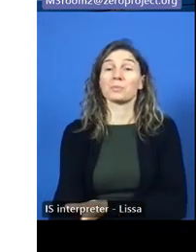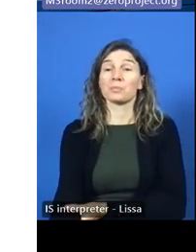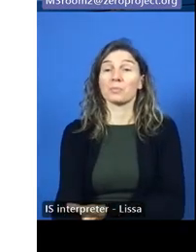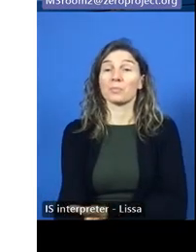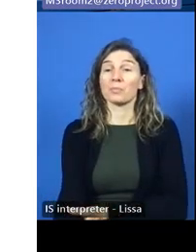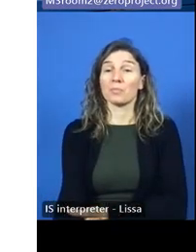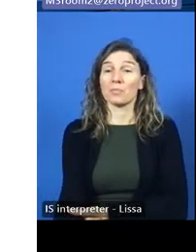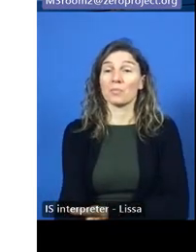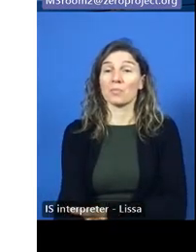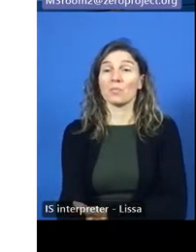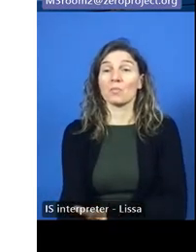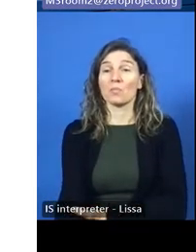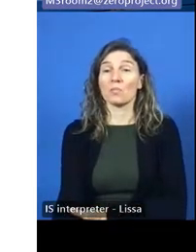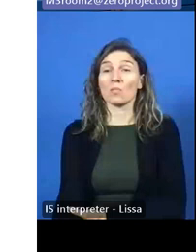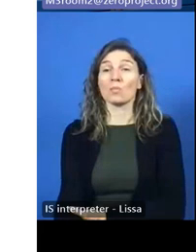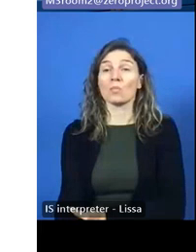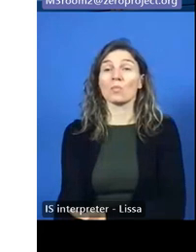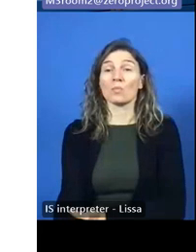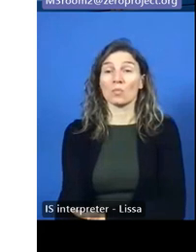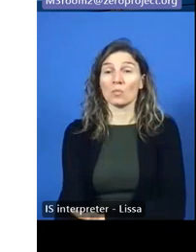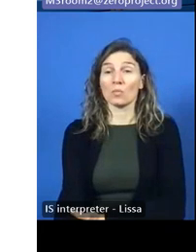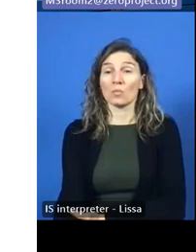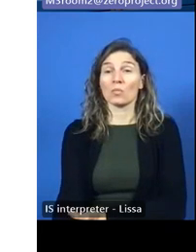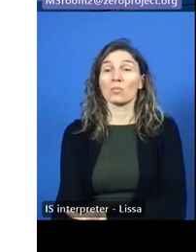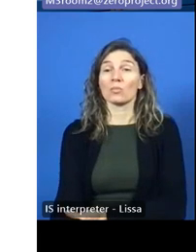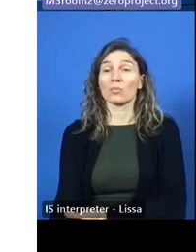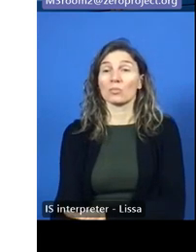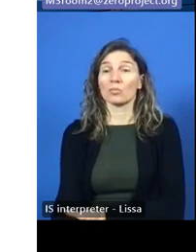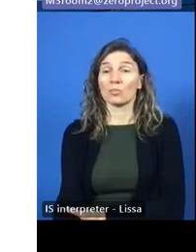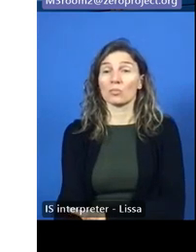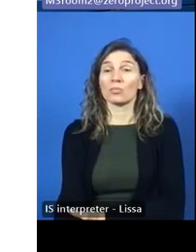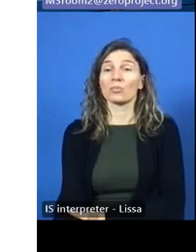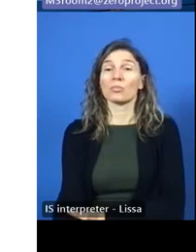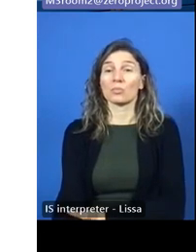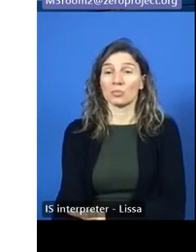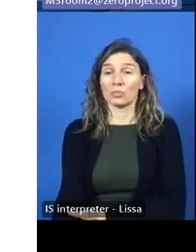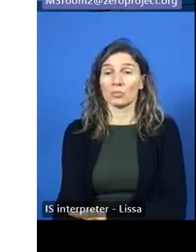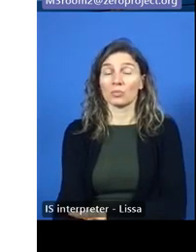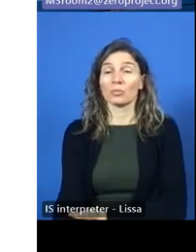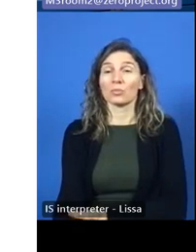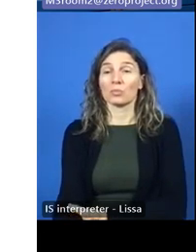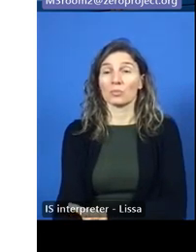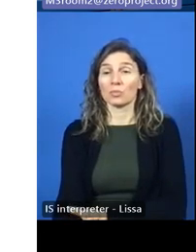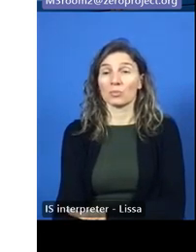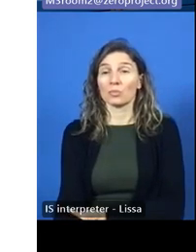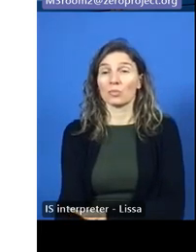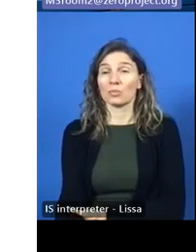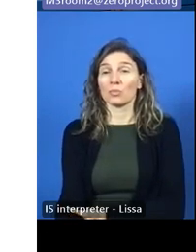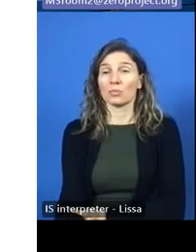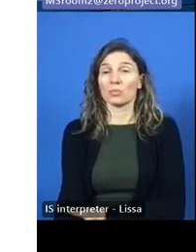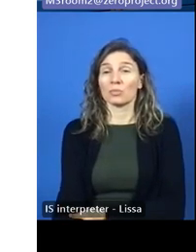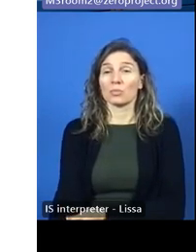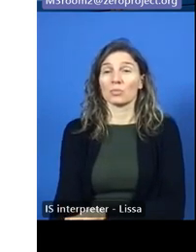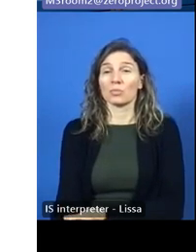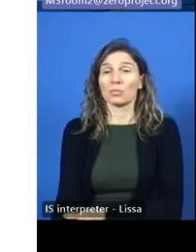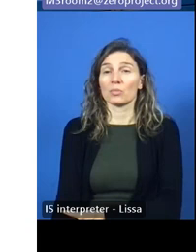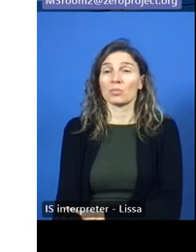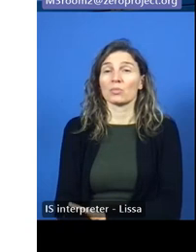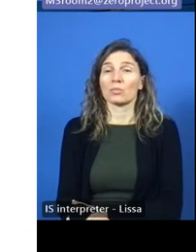sienten la necesidad y el deseo de expandir sus conocimientos, progresivamente hemos